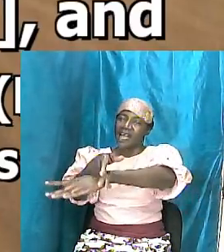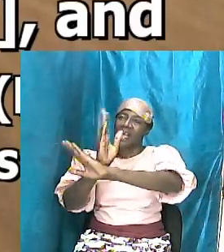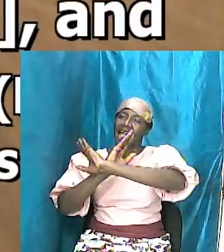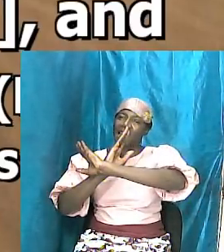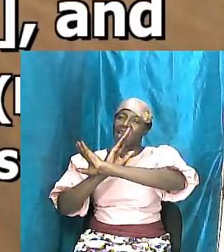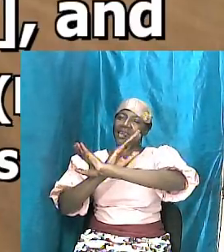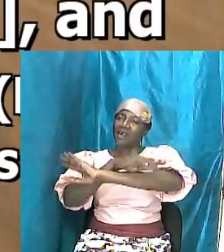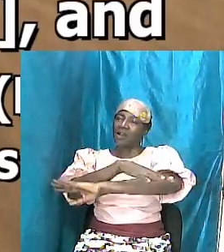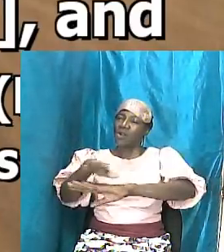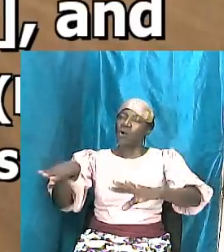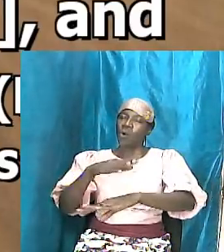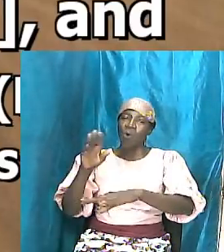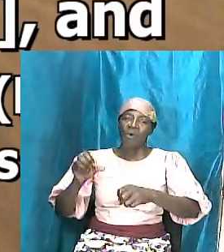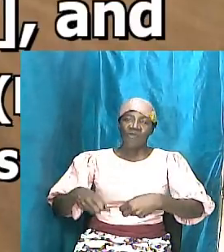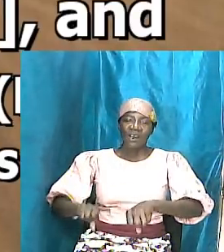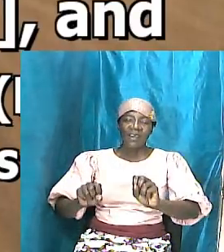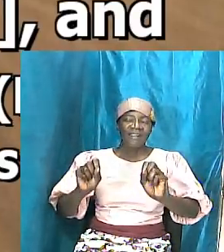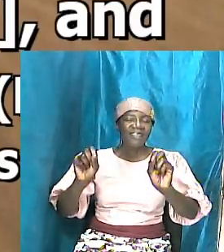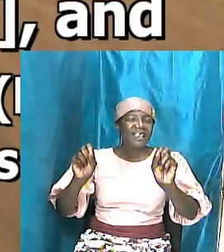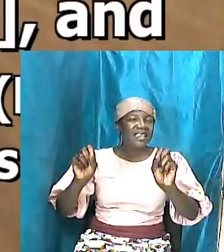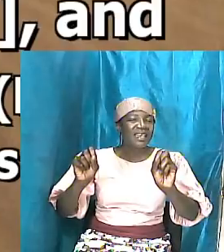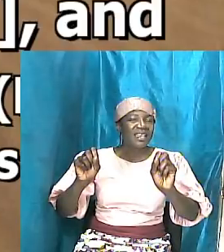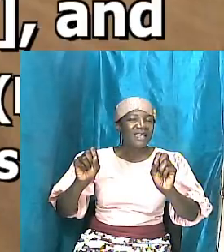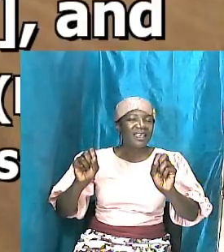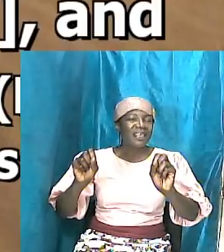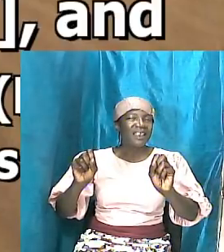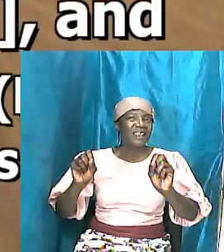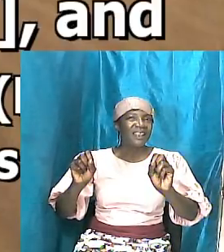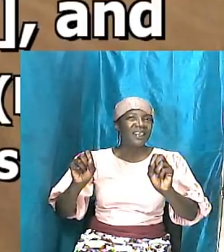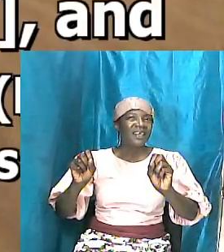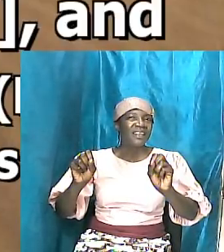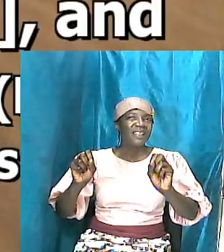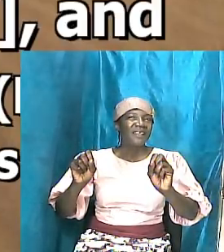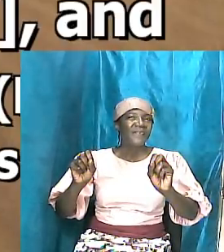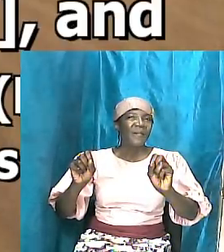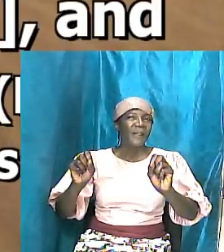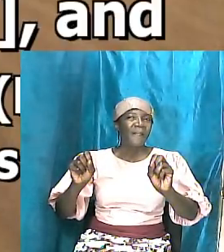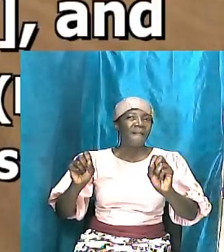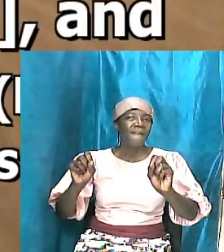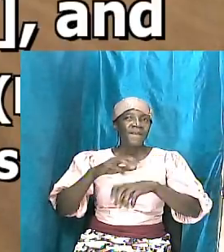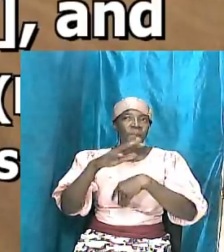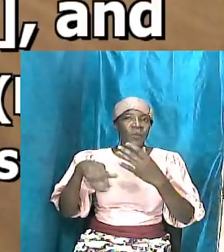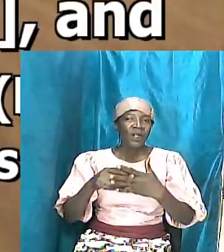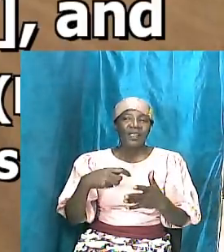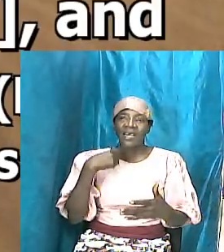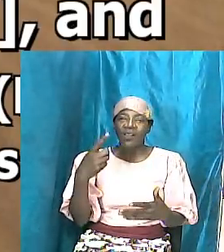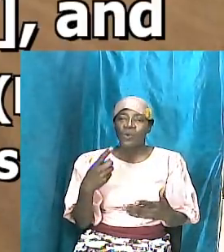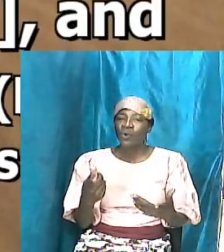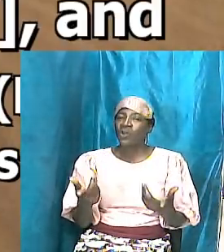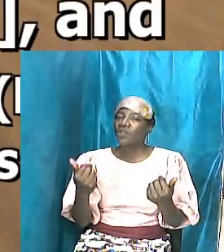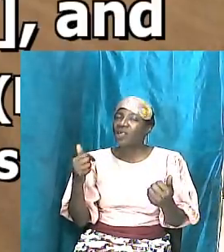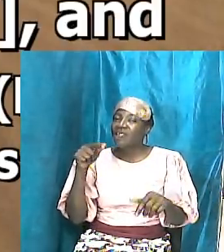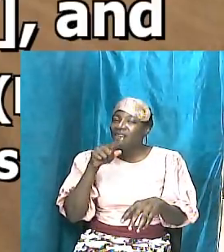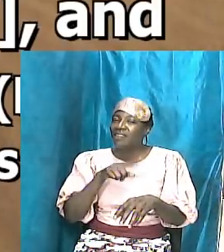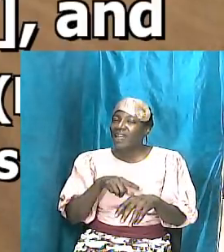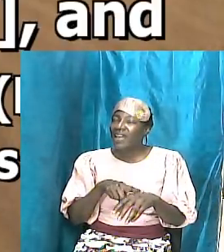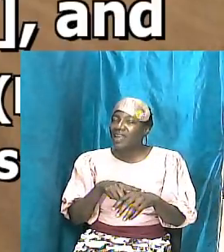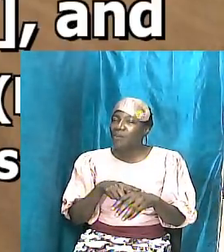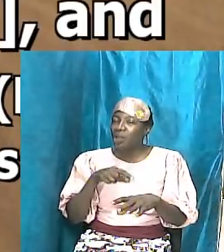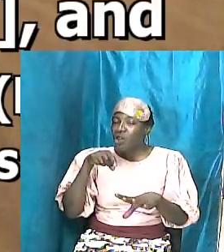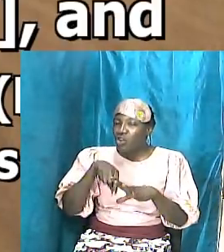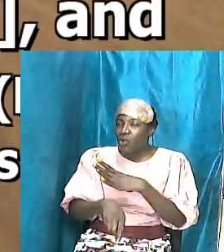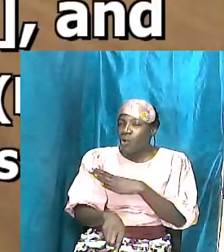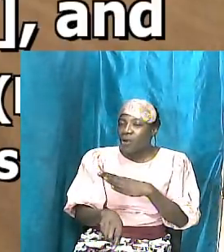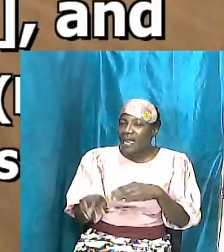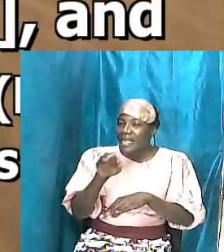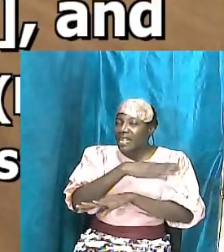sea. And then, so all that I was telling, mentioning to you just now, coming up to this point, we were down at evening